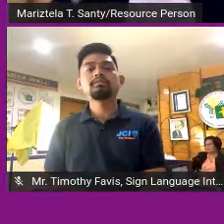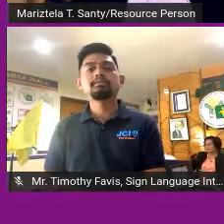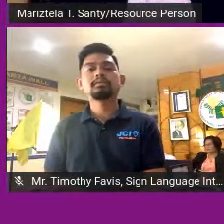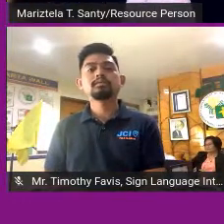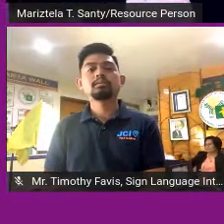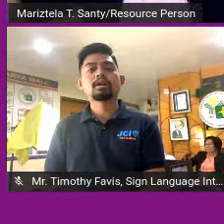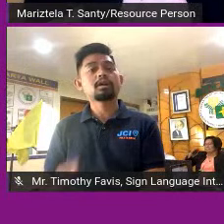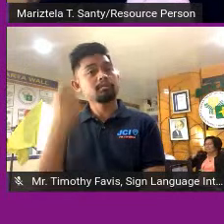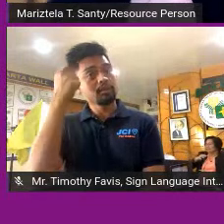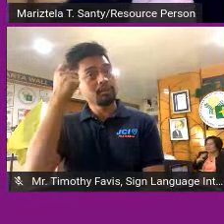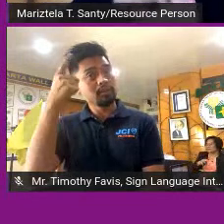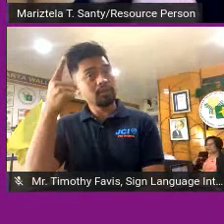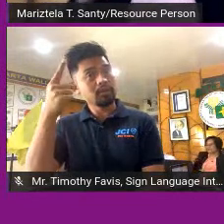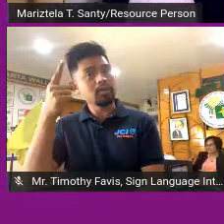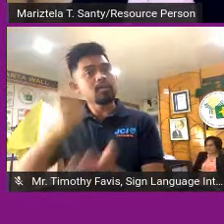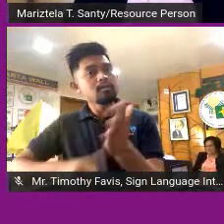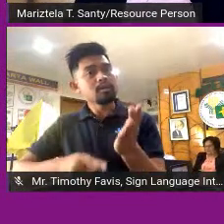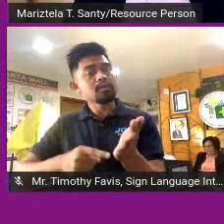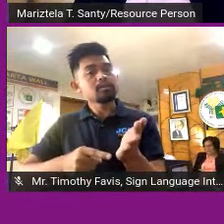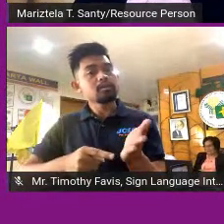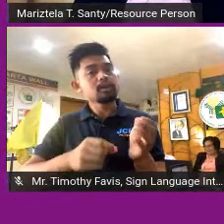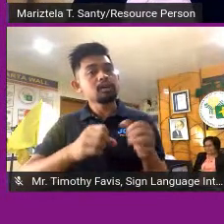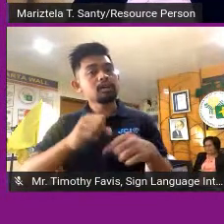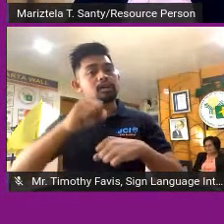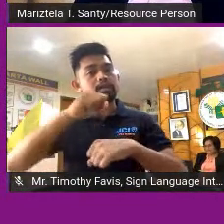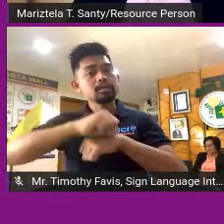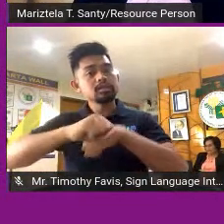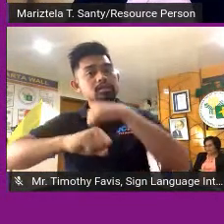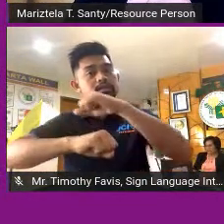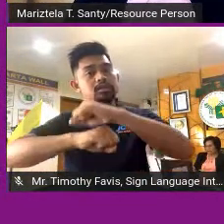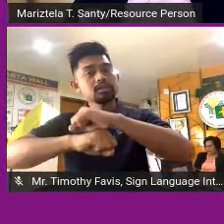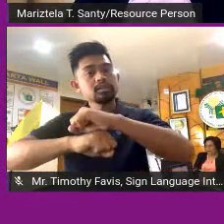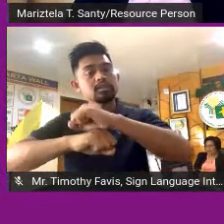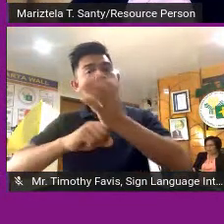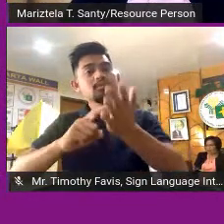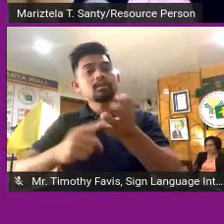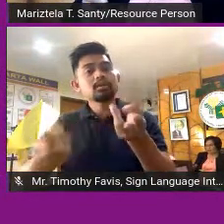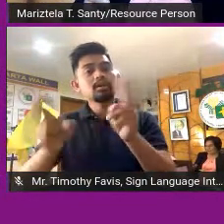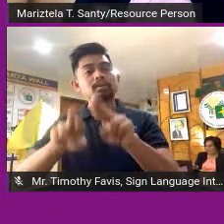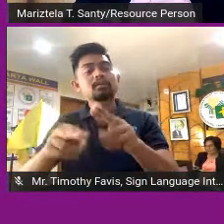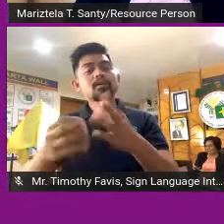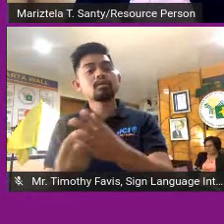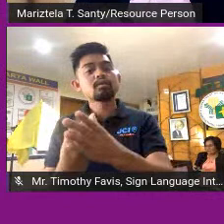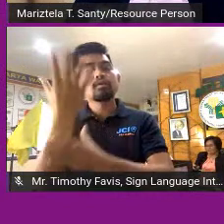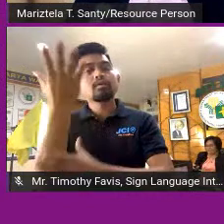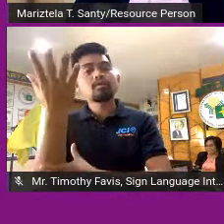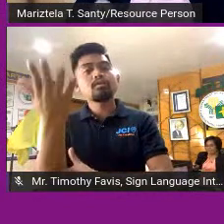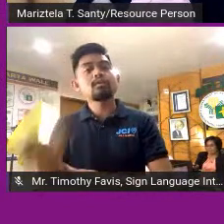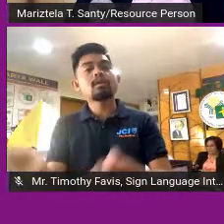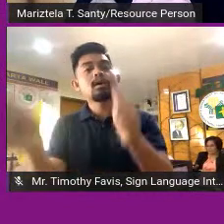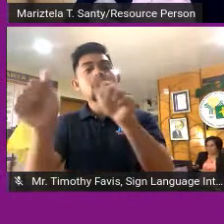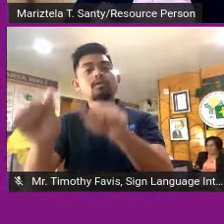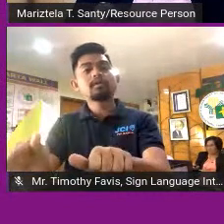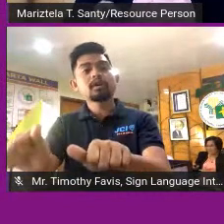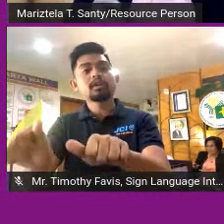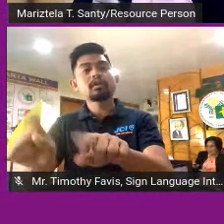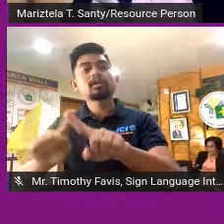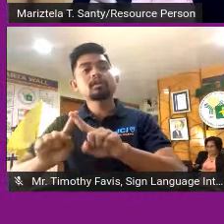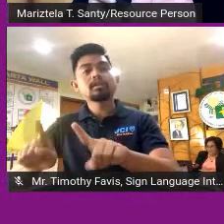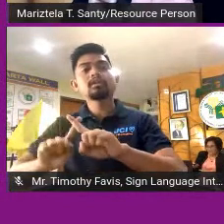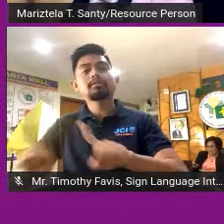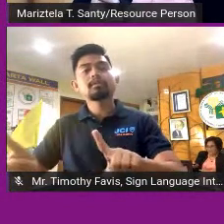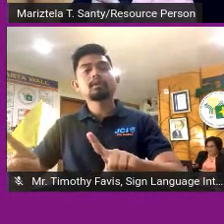ang yung stages ng kababaihan, how they grow, how they were affected by these different